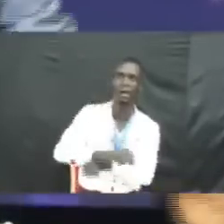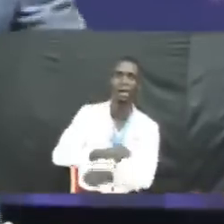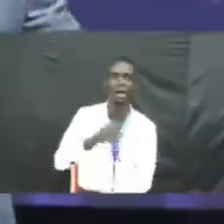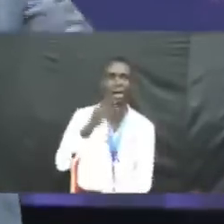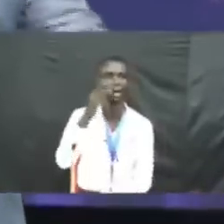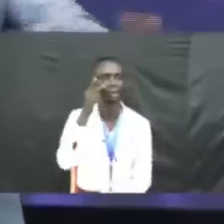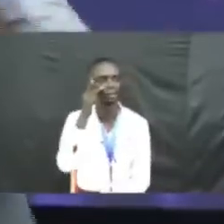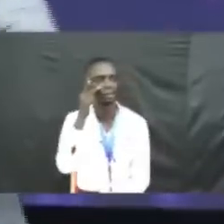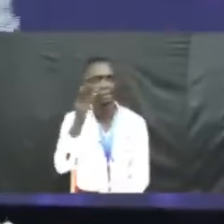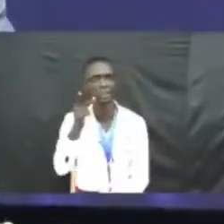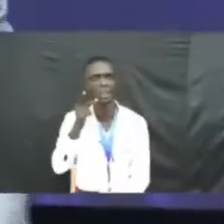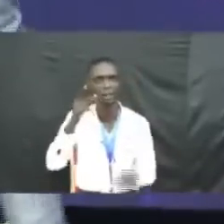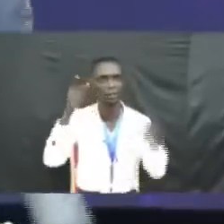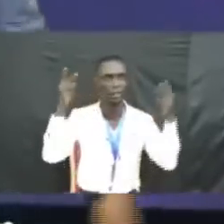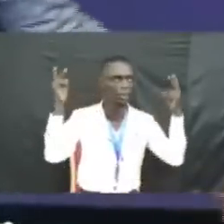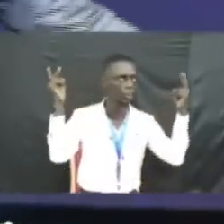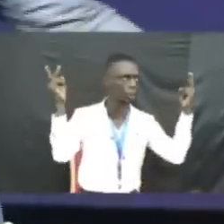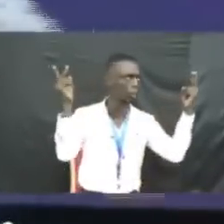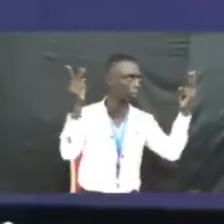overcome.